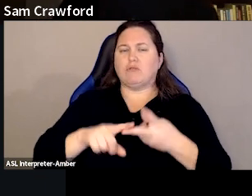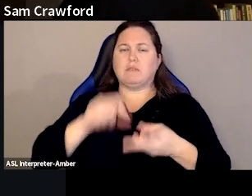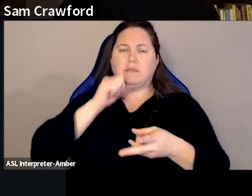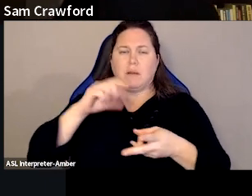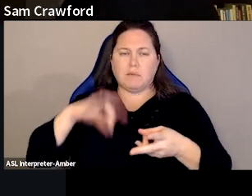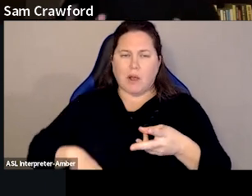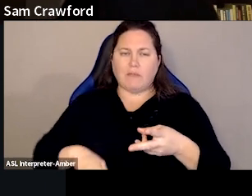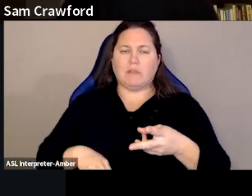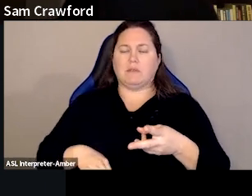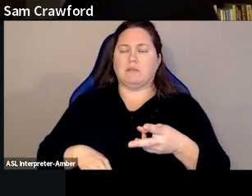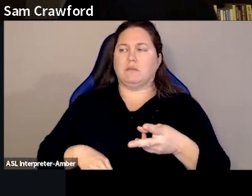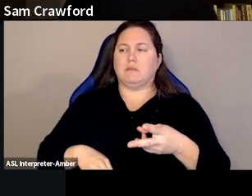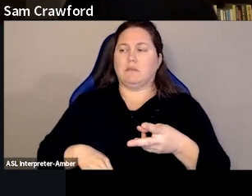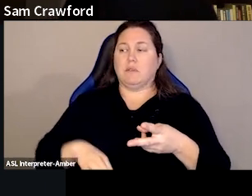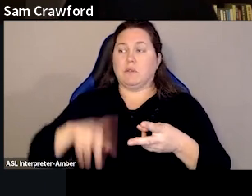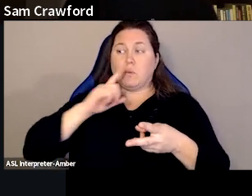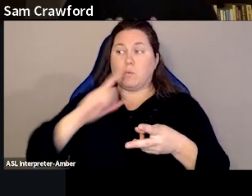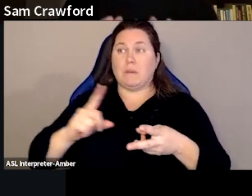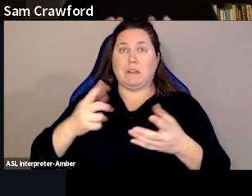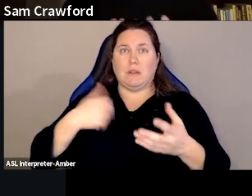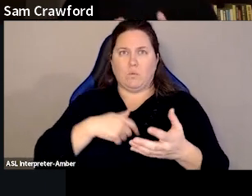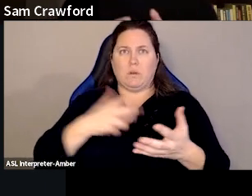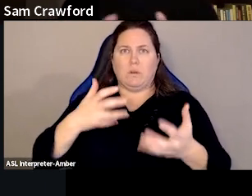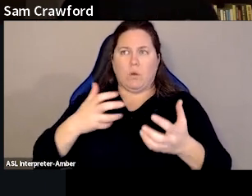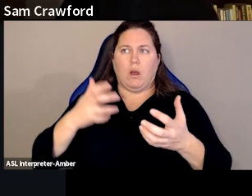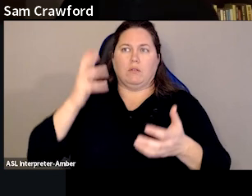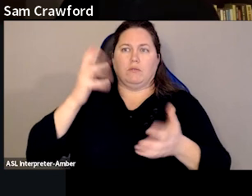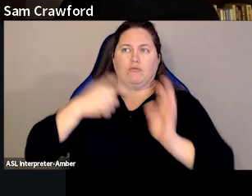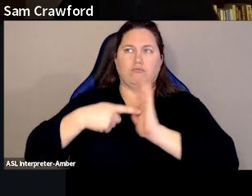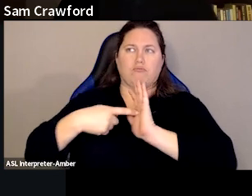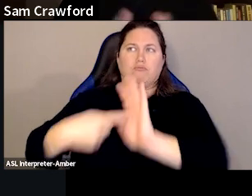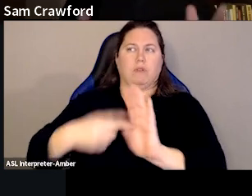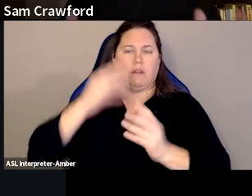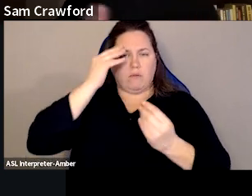presenting information is the name of the game. And you may